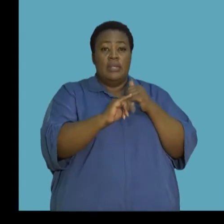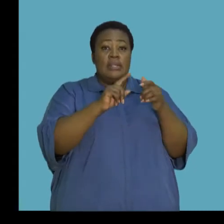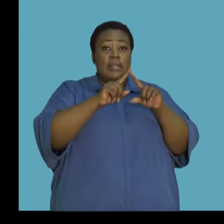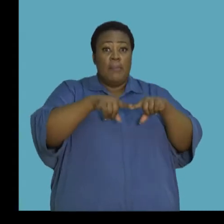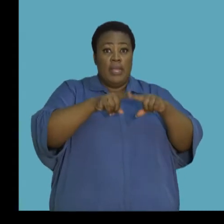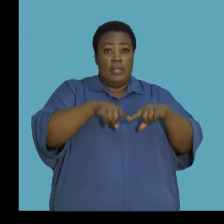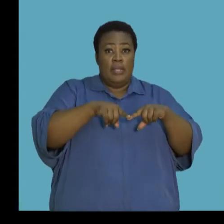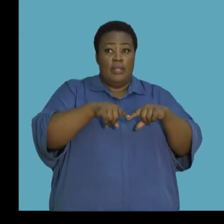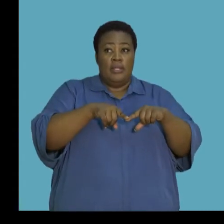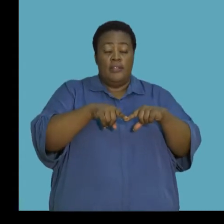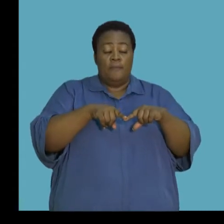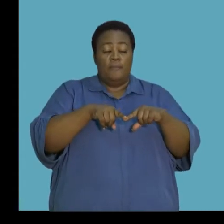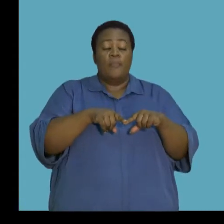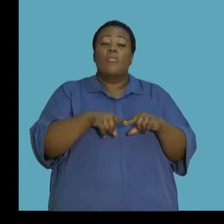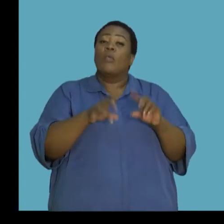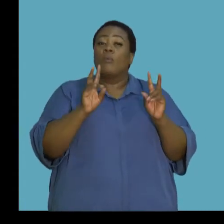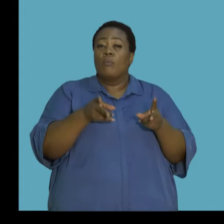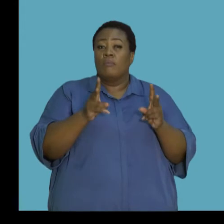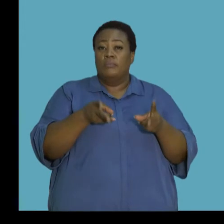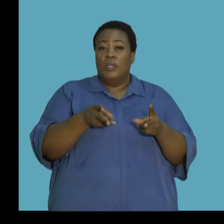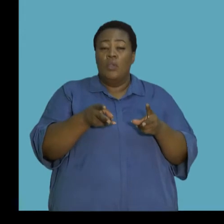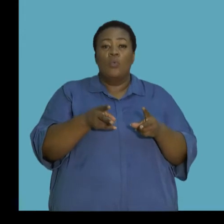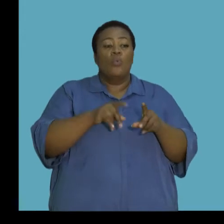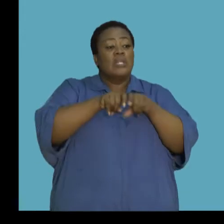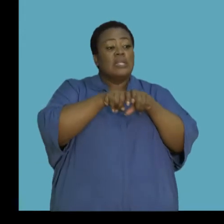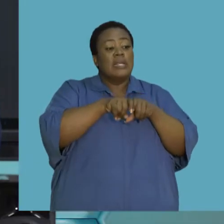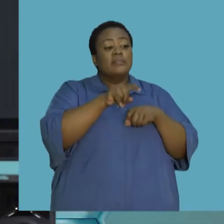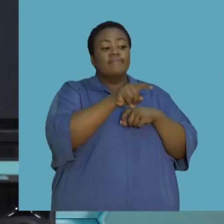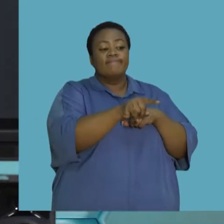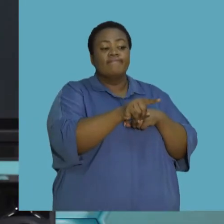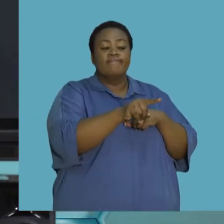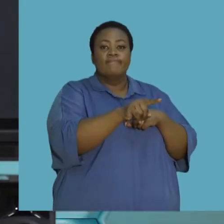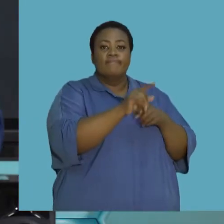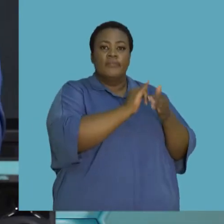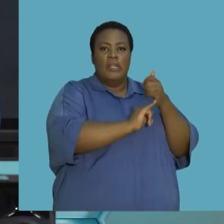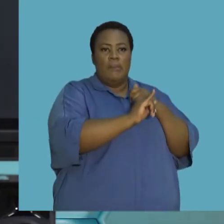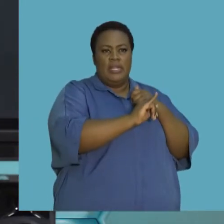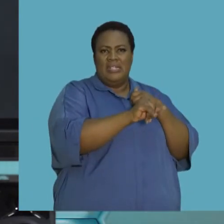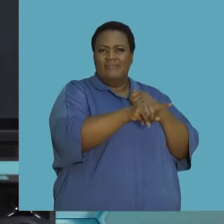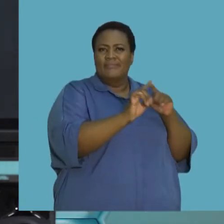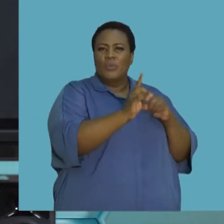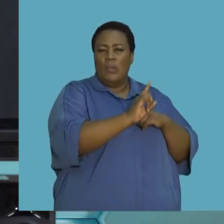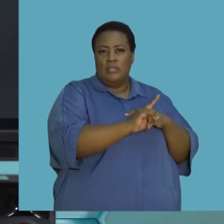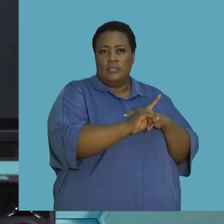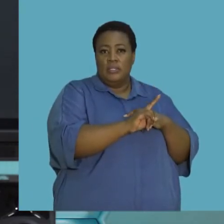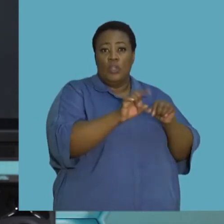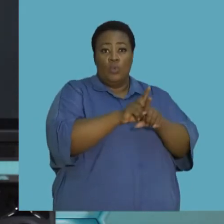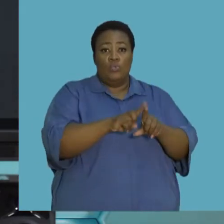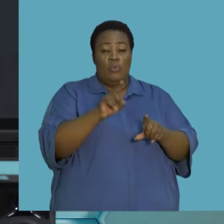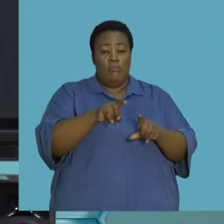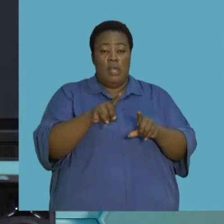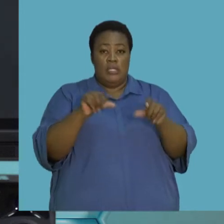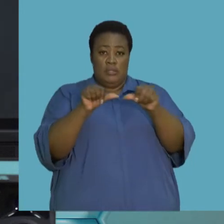So we often have an experiment where we're testing what the independent variable is. We also need to ensure that we're able to measure